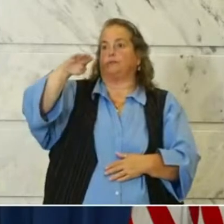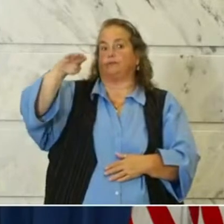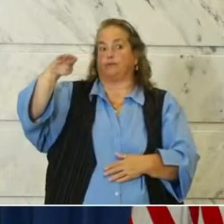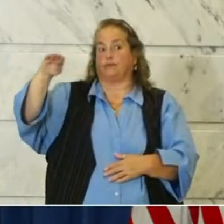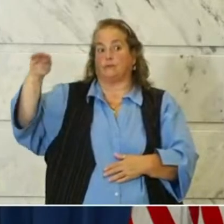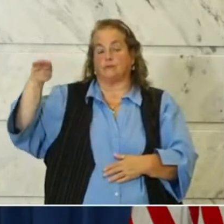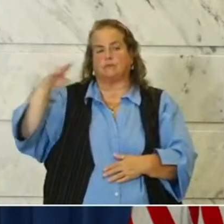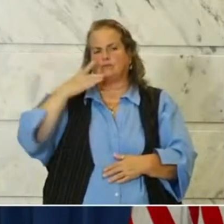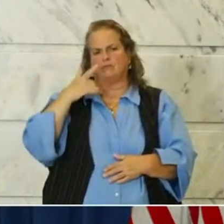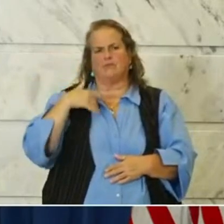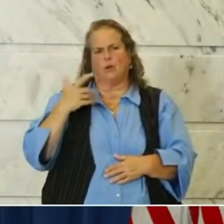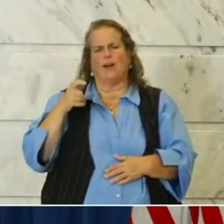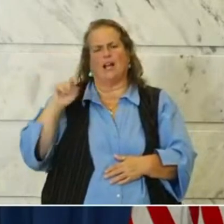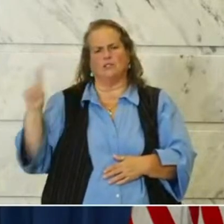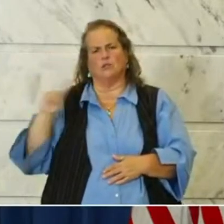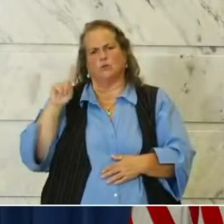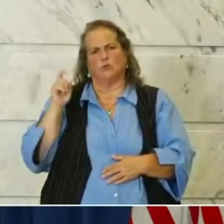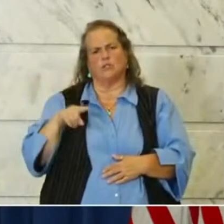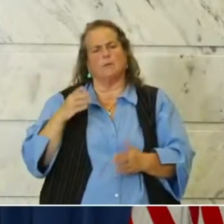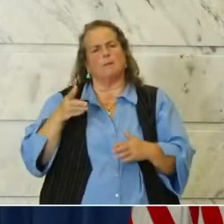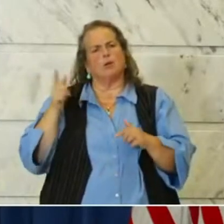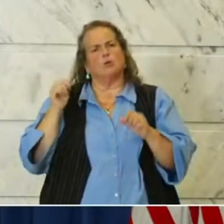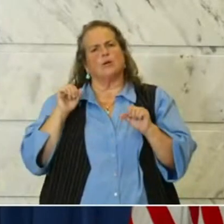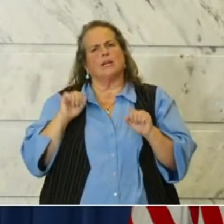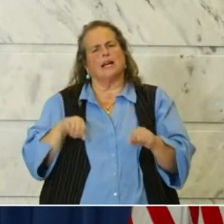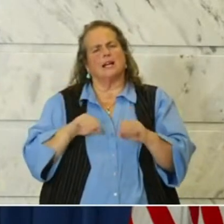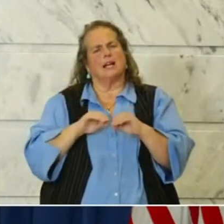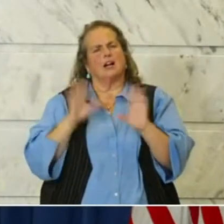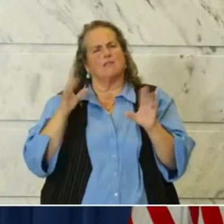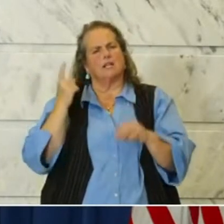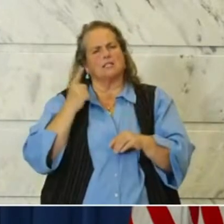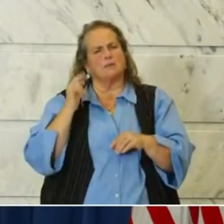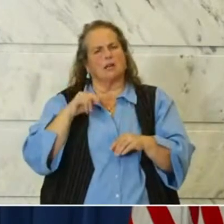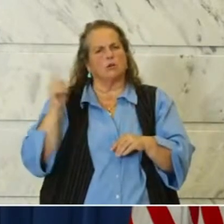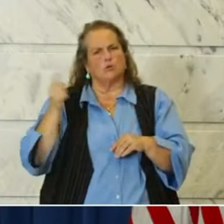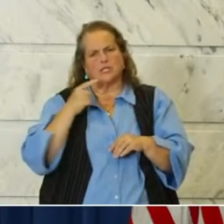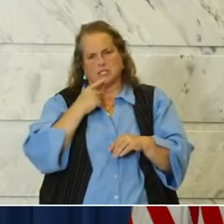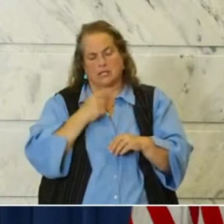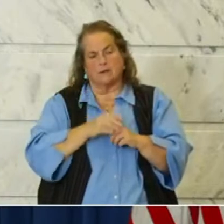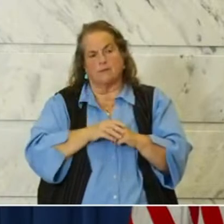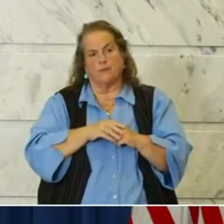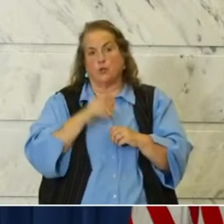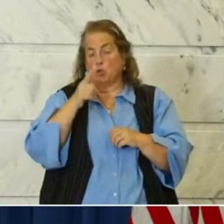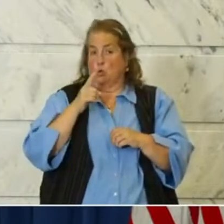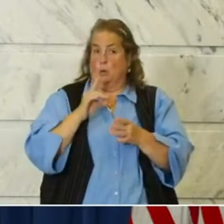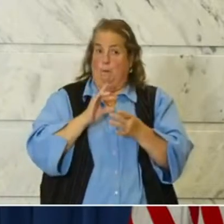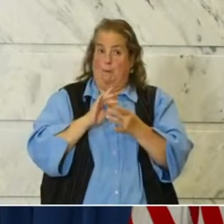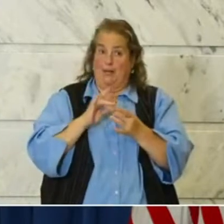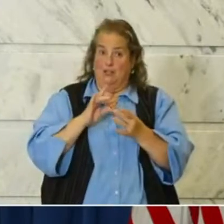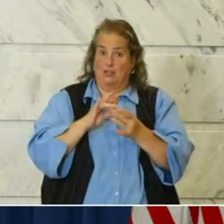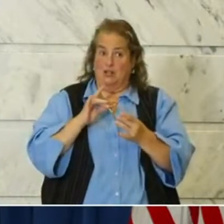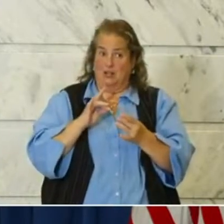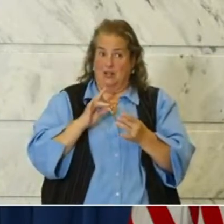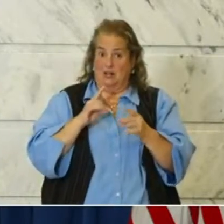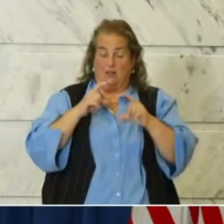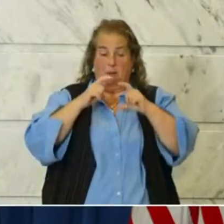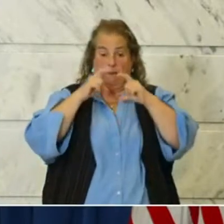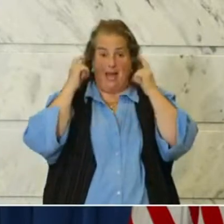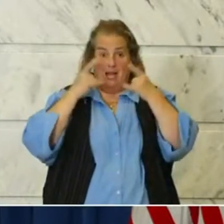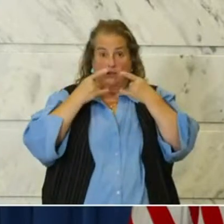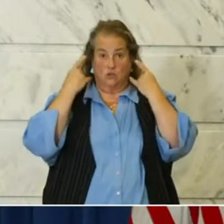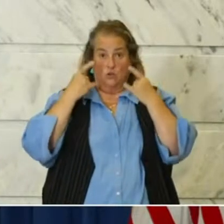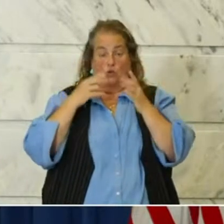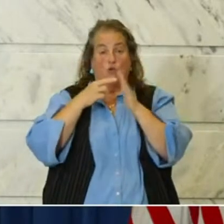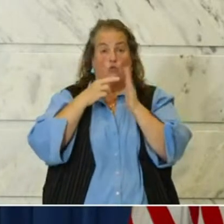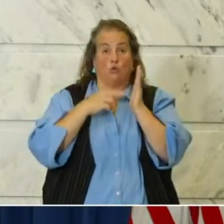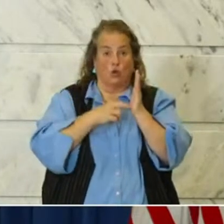plateauing. Because I just wanted to ask a question, maybe you could clarify something you said. You had mentioned that the mask rule was really